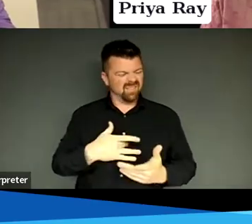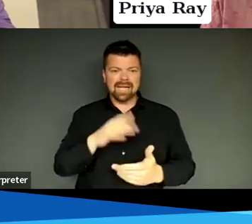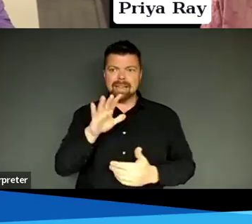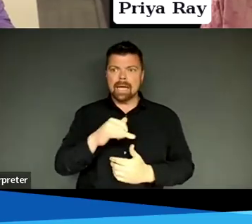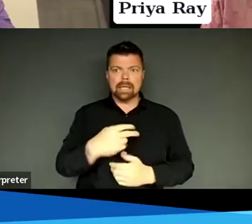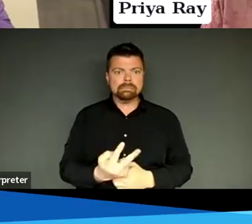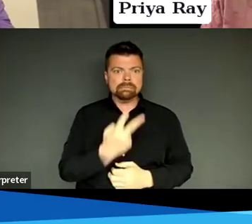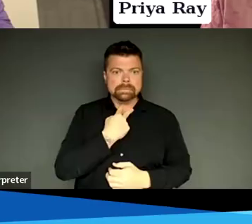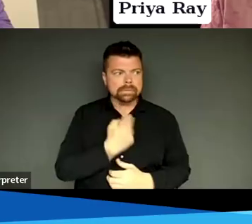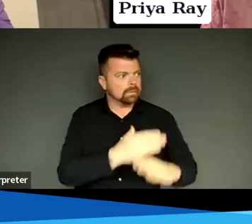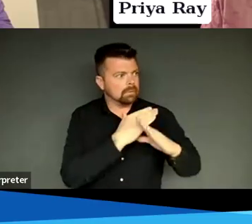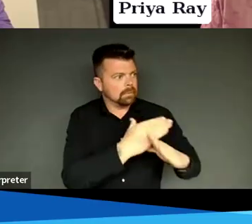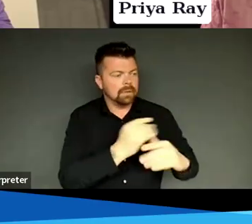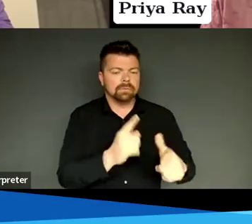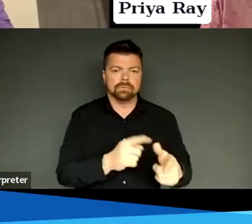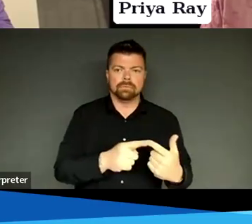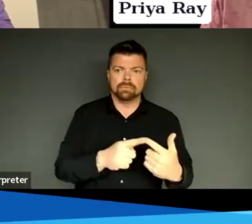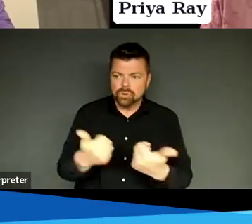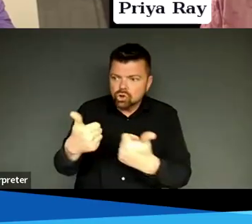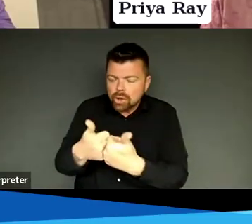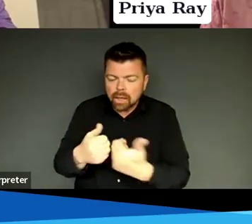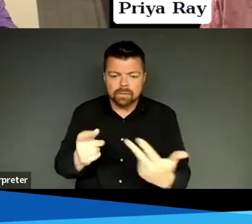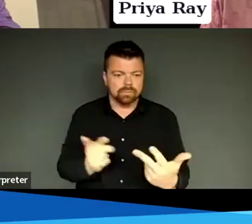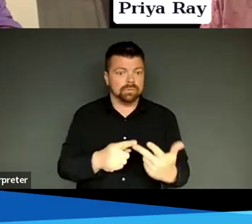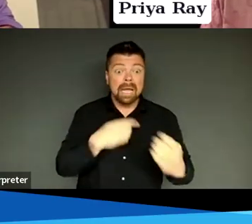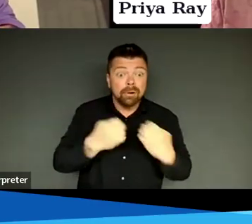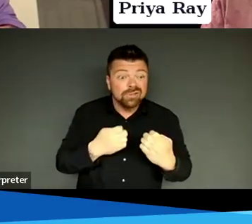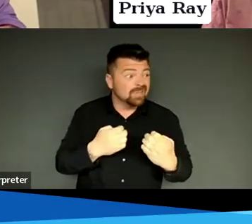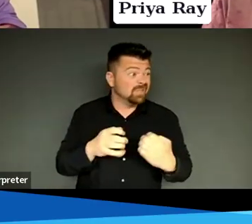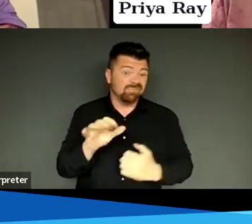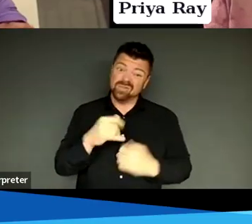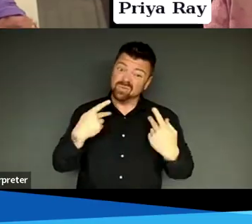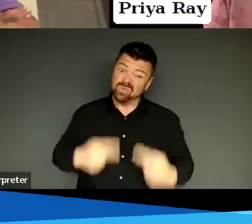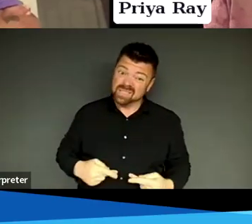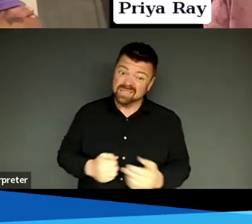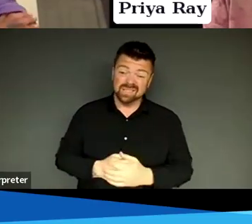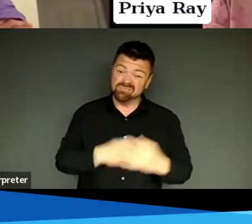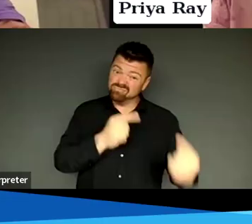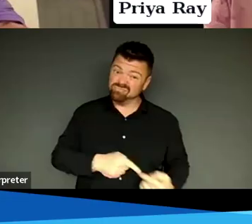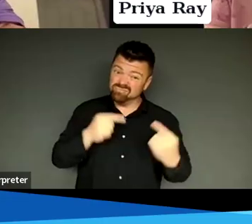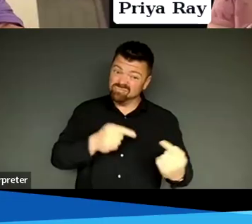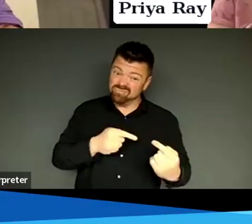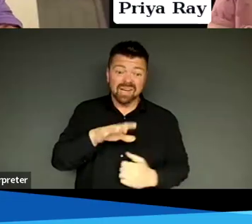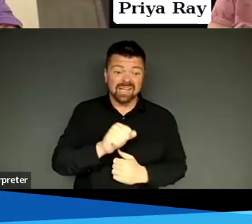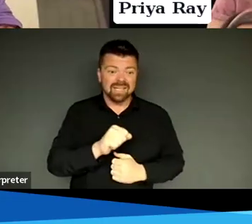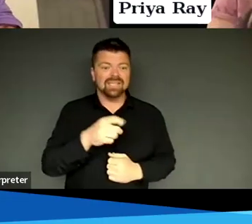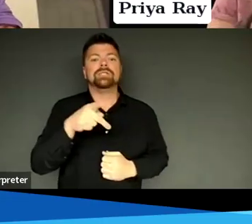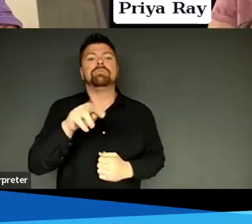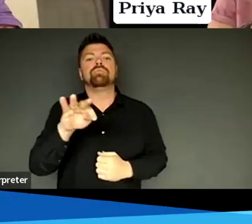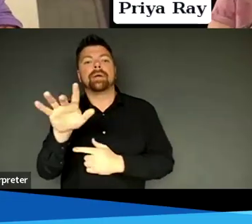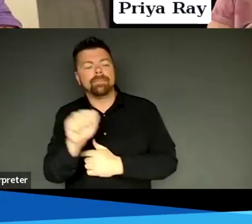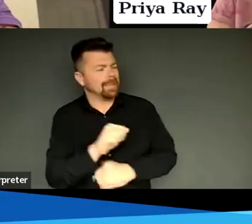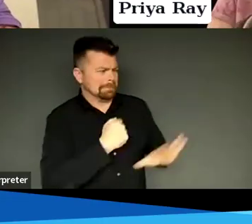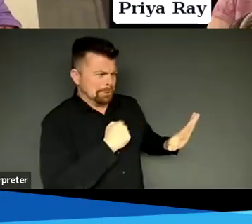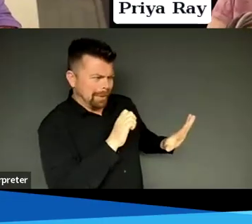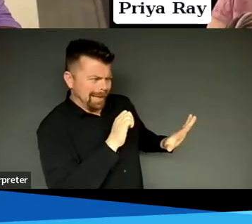barrier emotionally, and it creates a barrier physically. Yeah, I And actually, after that experience, I'm sorry, Eric, I just want